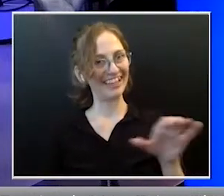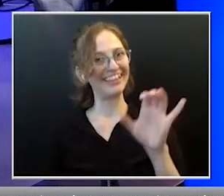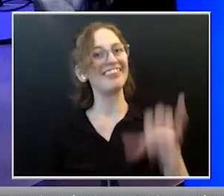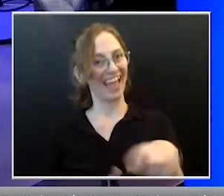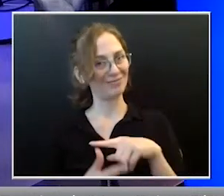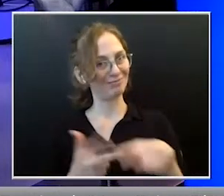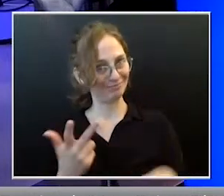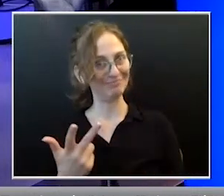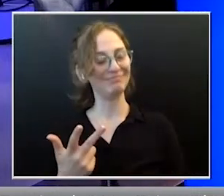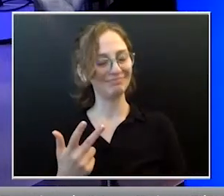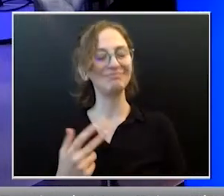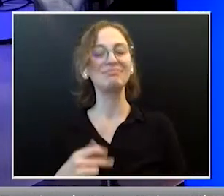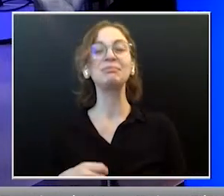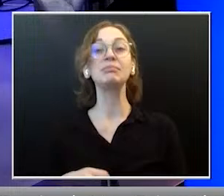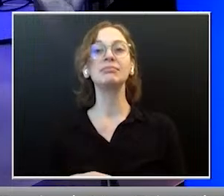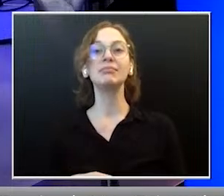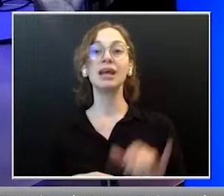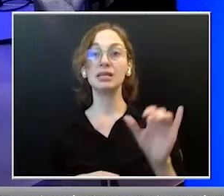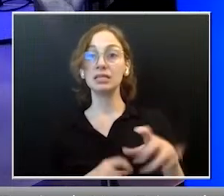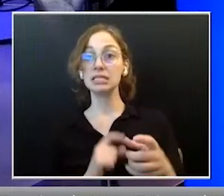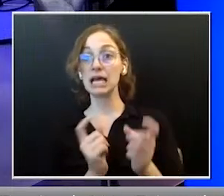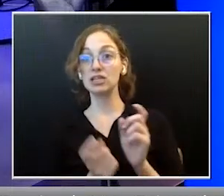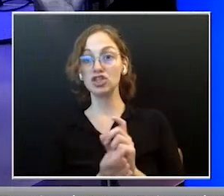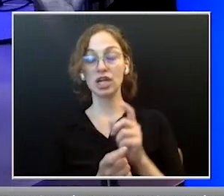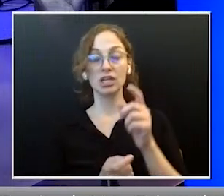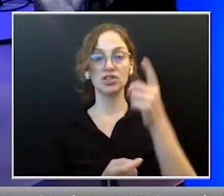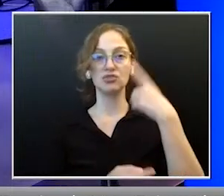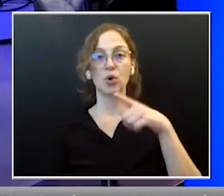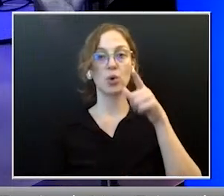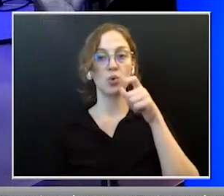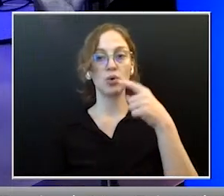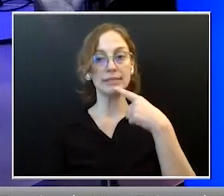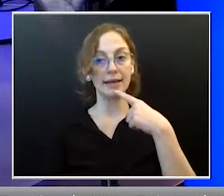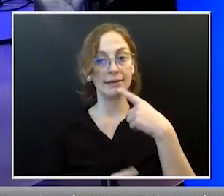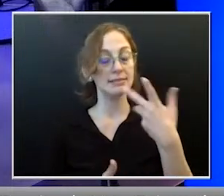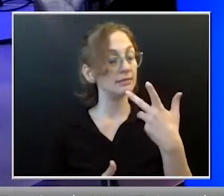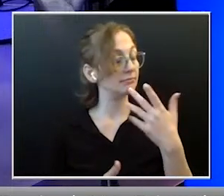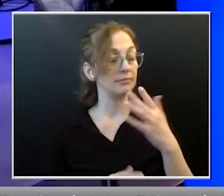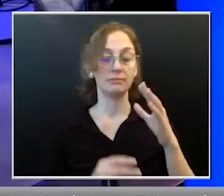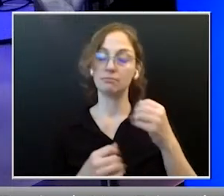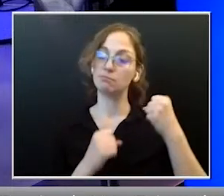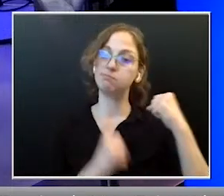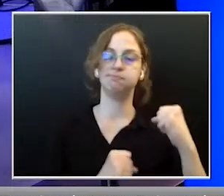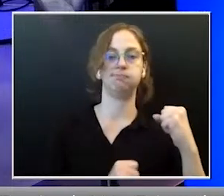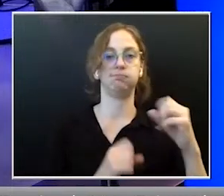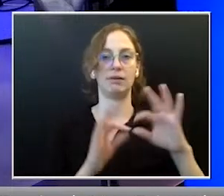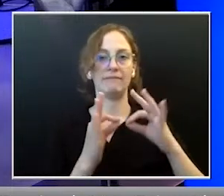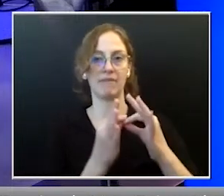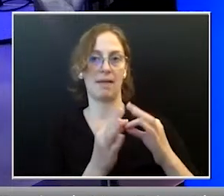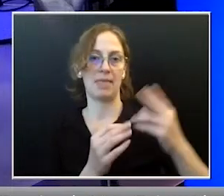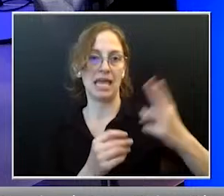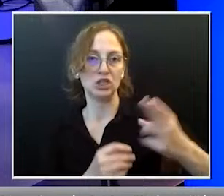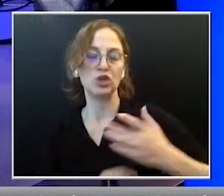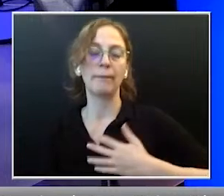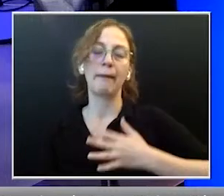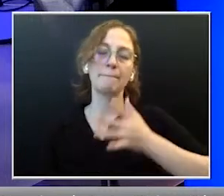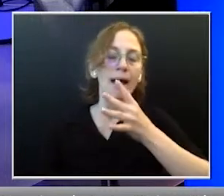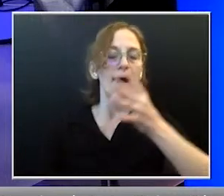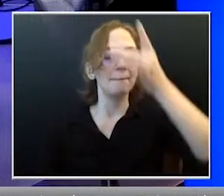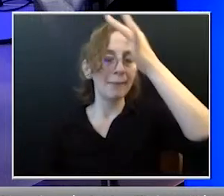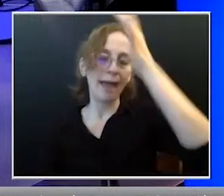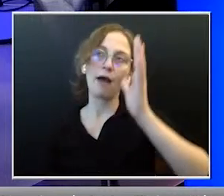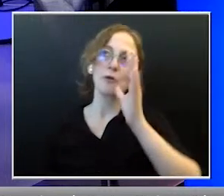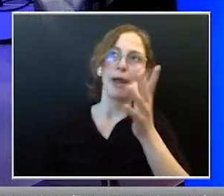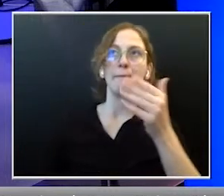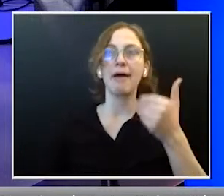and they say, it runs in my family? My mom had it, my grandma had it, my dad might have it, I have the BRCA gene. Like, what advice do you give them for cancer prevention?